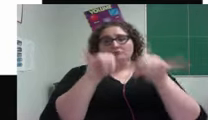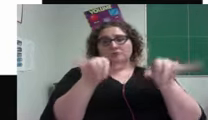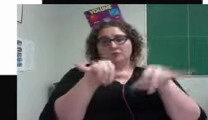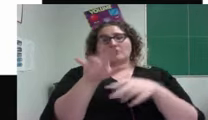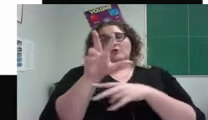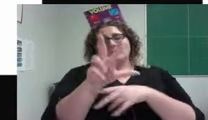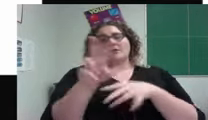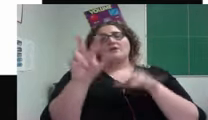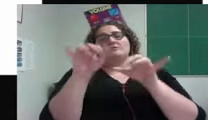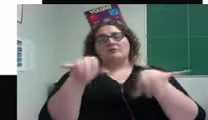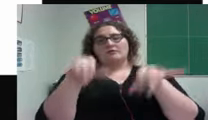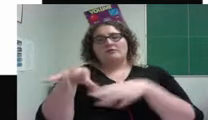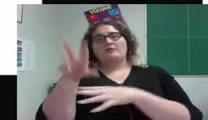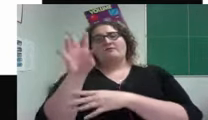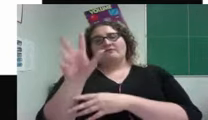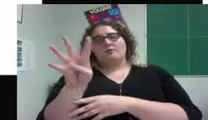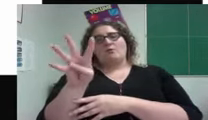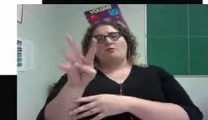property.